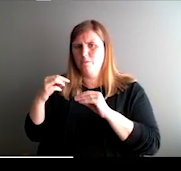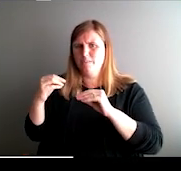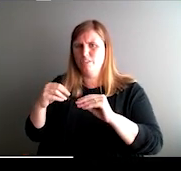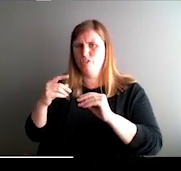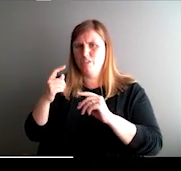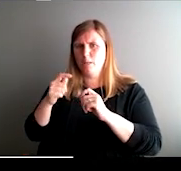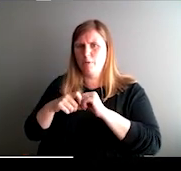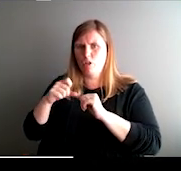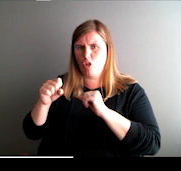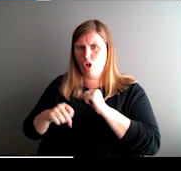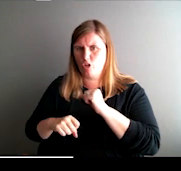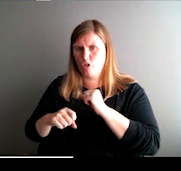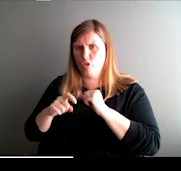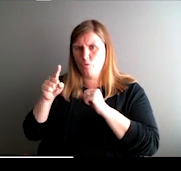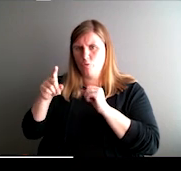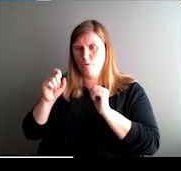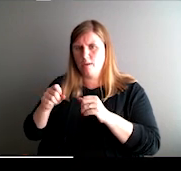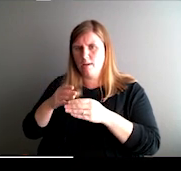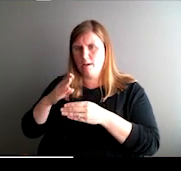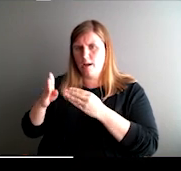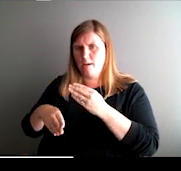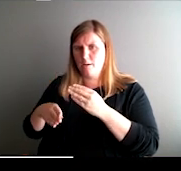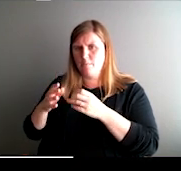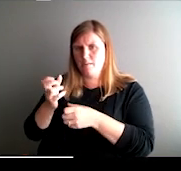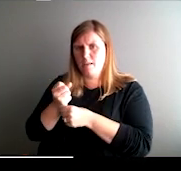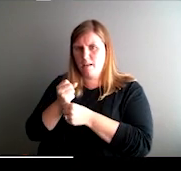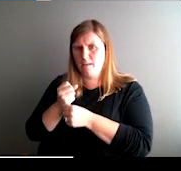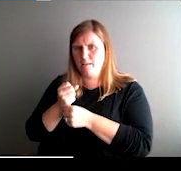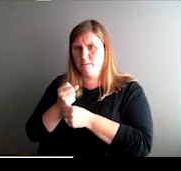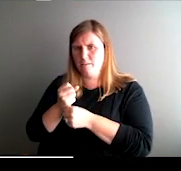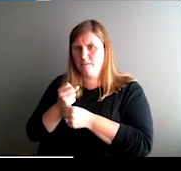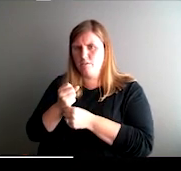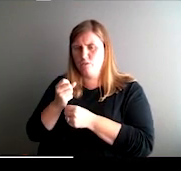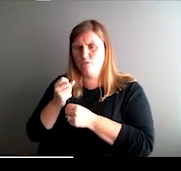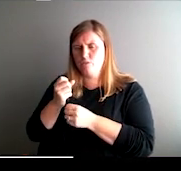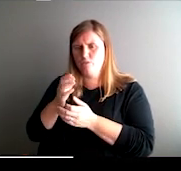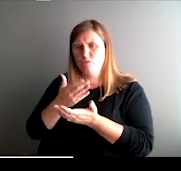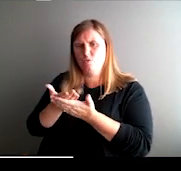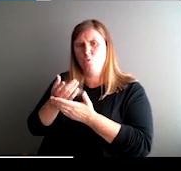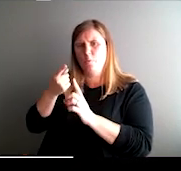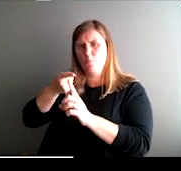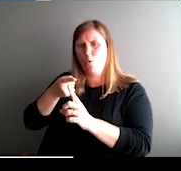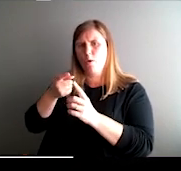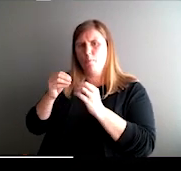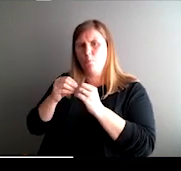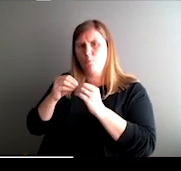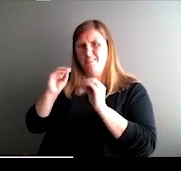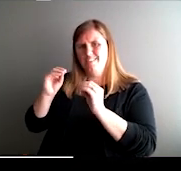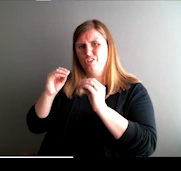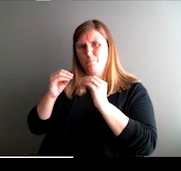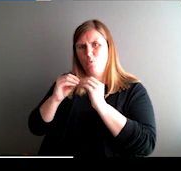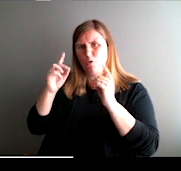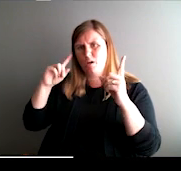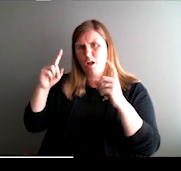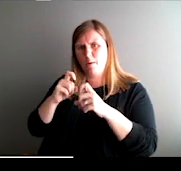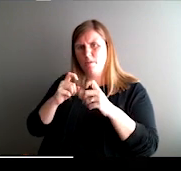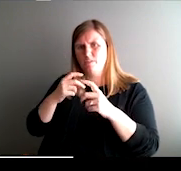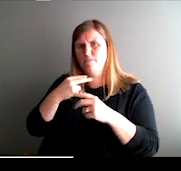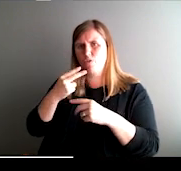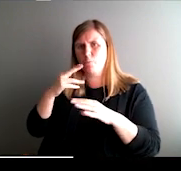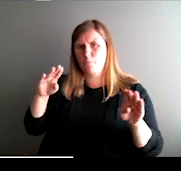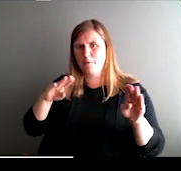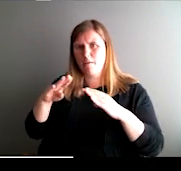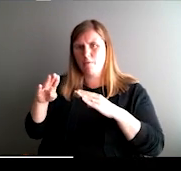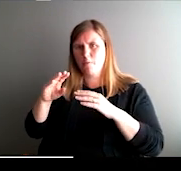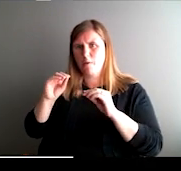little bit longer, you can end up getting to a point of teaching much more complex verbal behavior